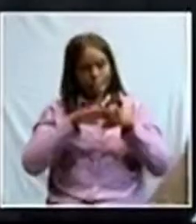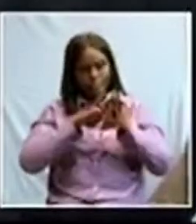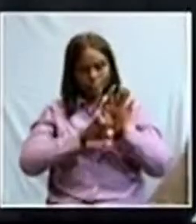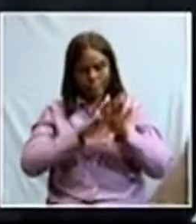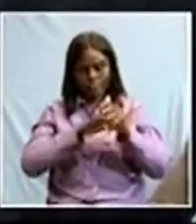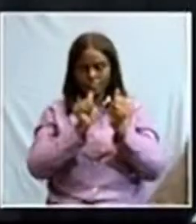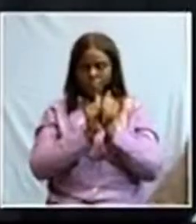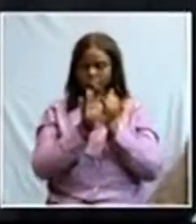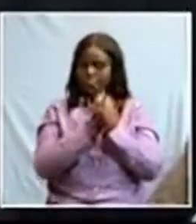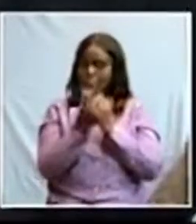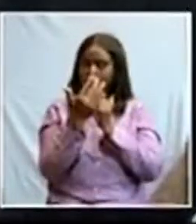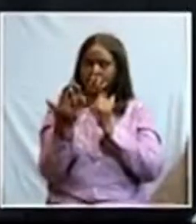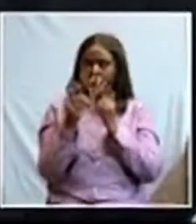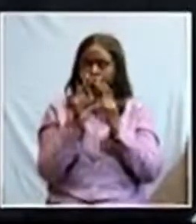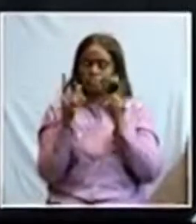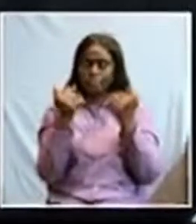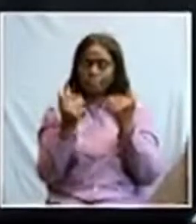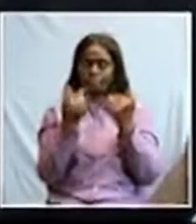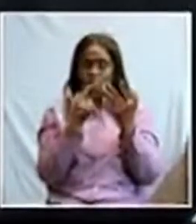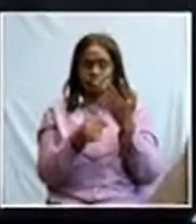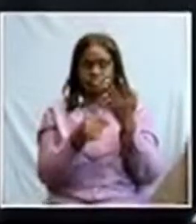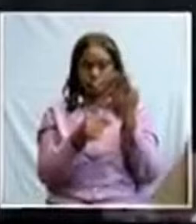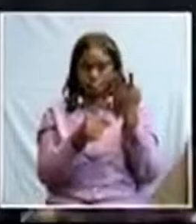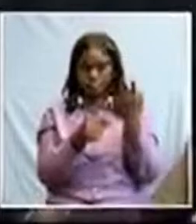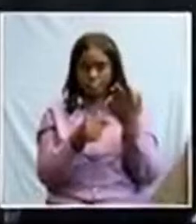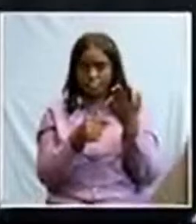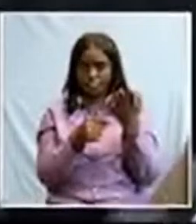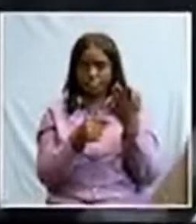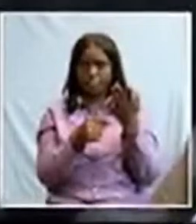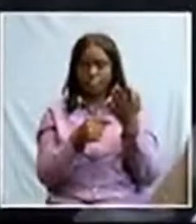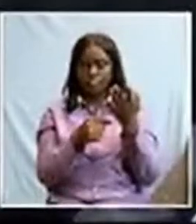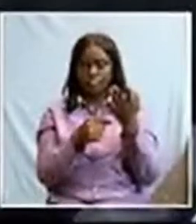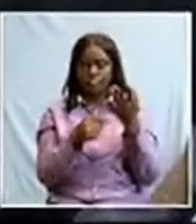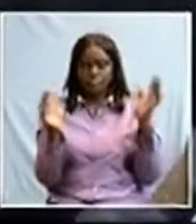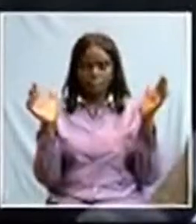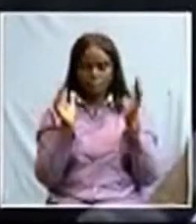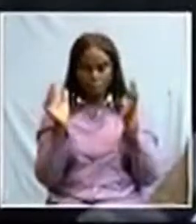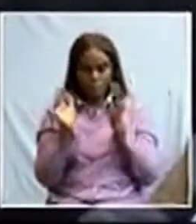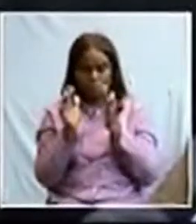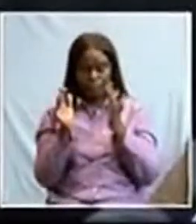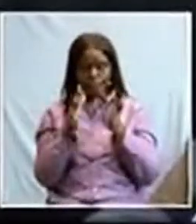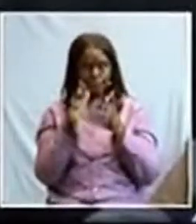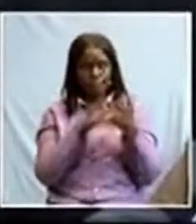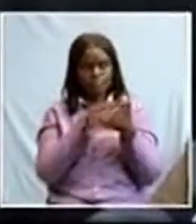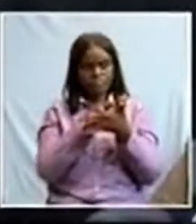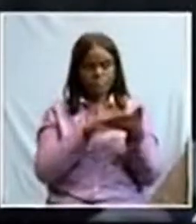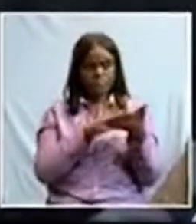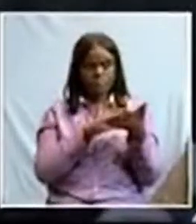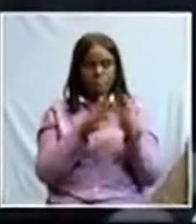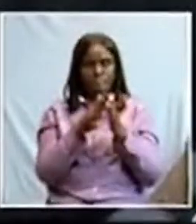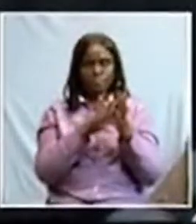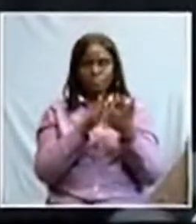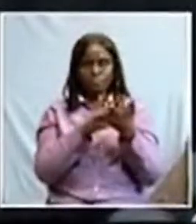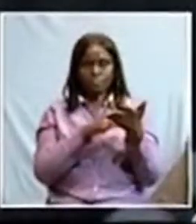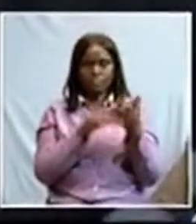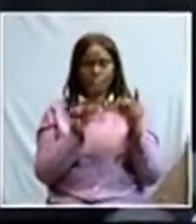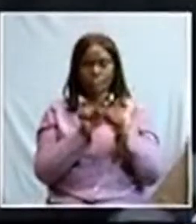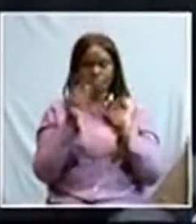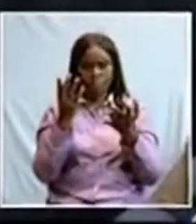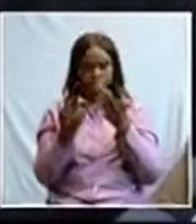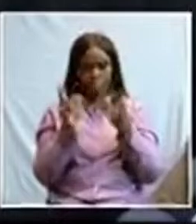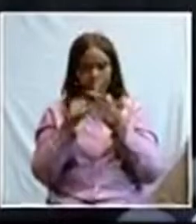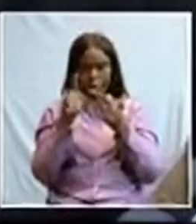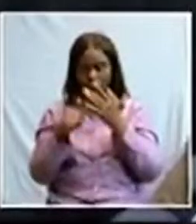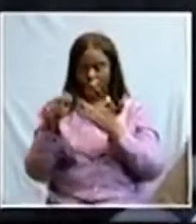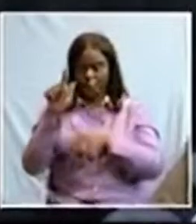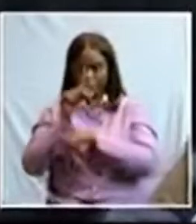and so on. So, this summary of the ledger, as compared to the